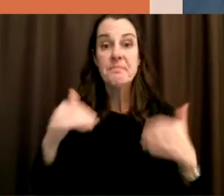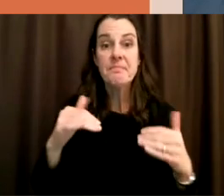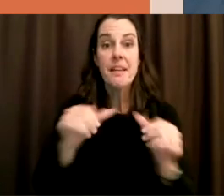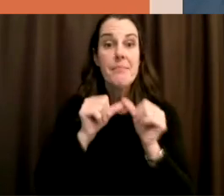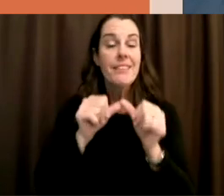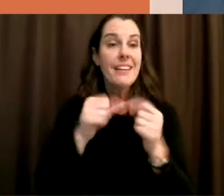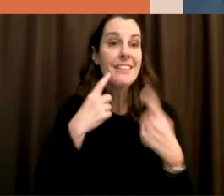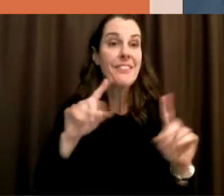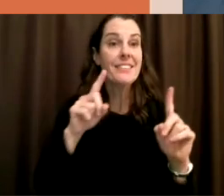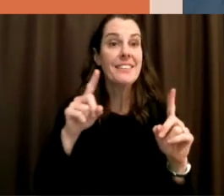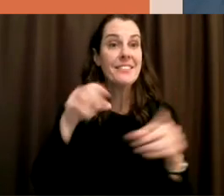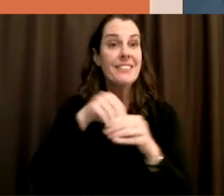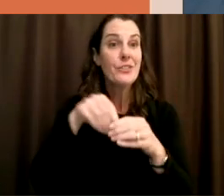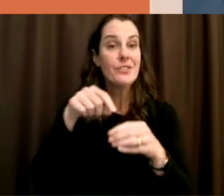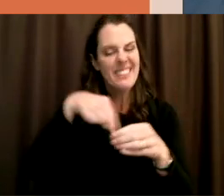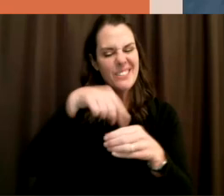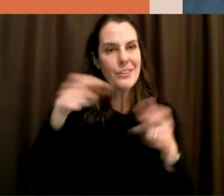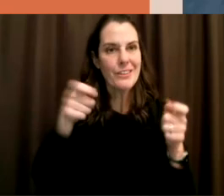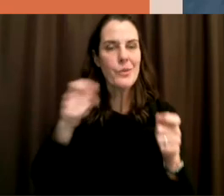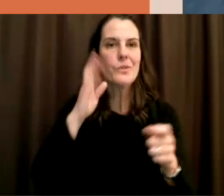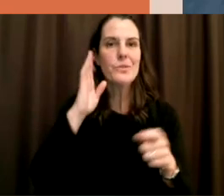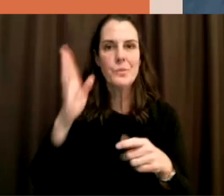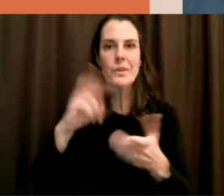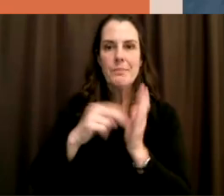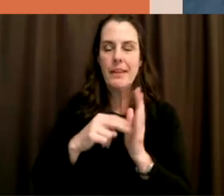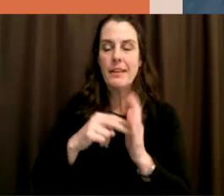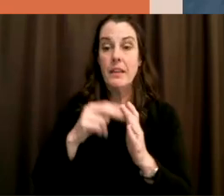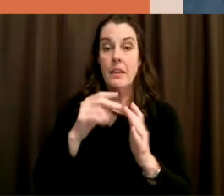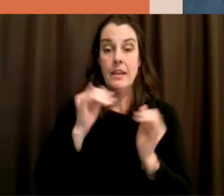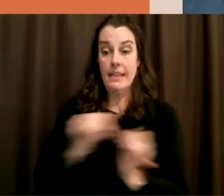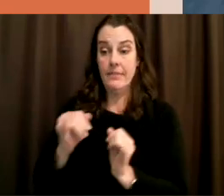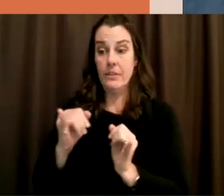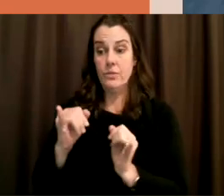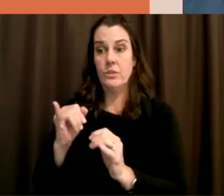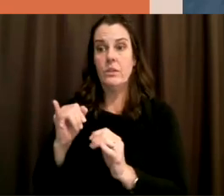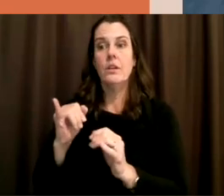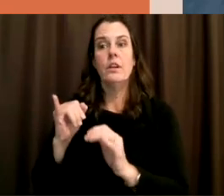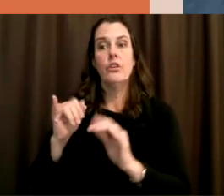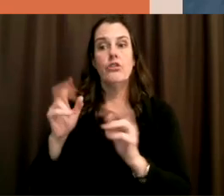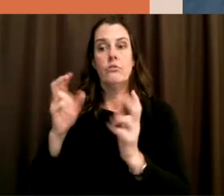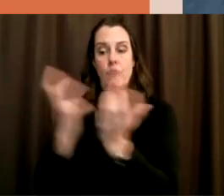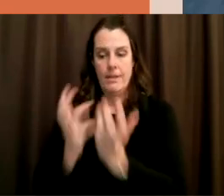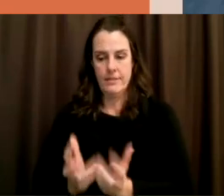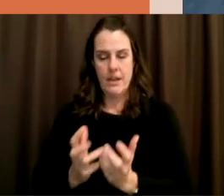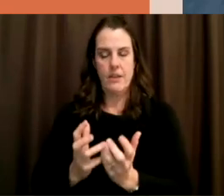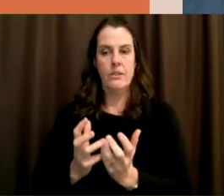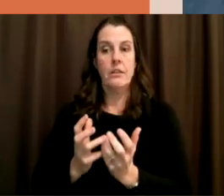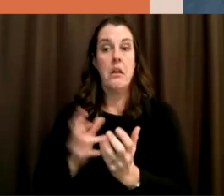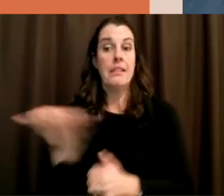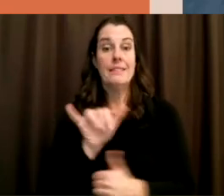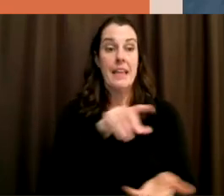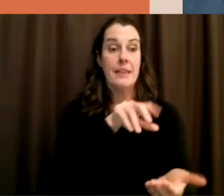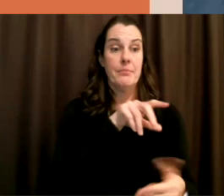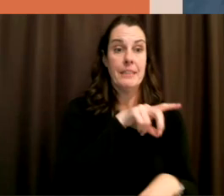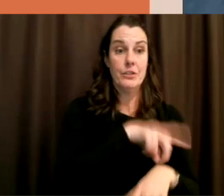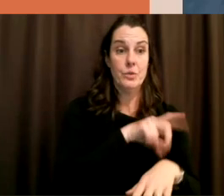controls would entail the individual in charge of reconciling accounts not also being tasked with receiving and